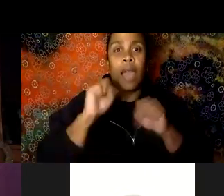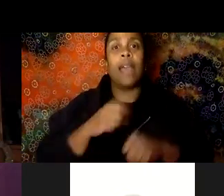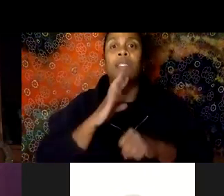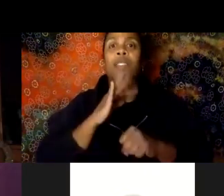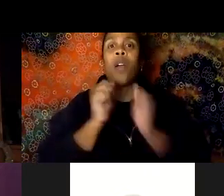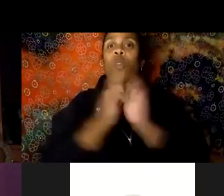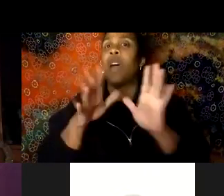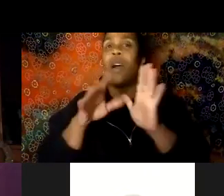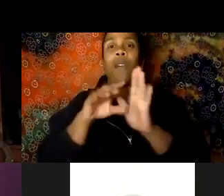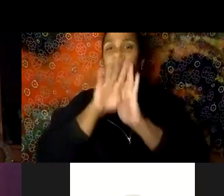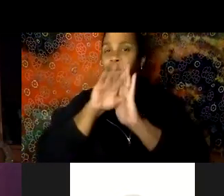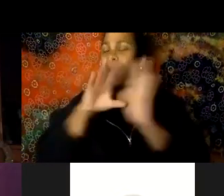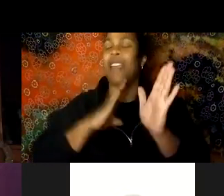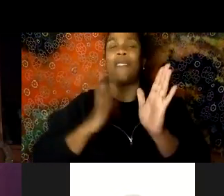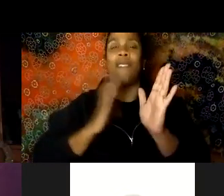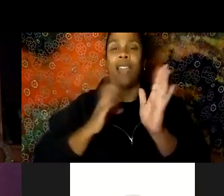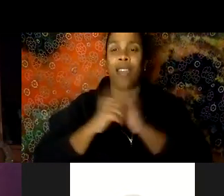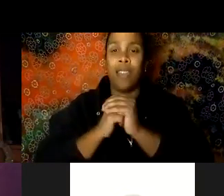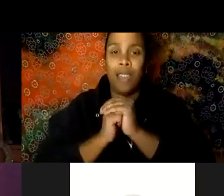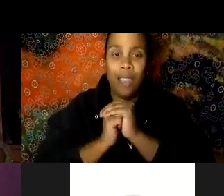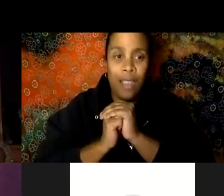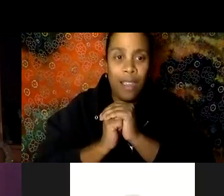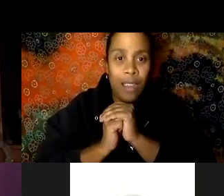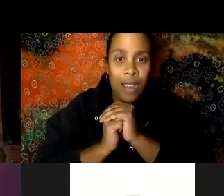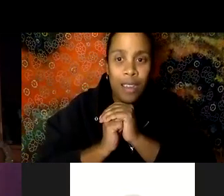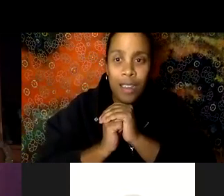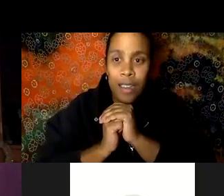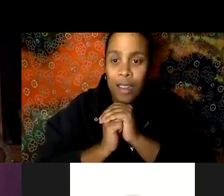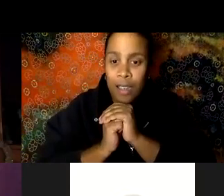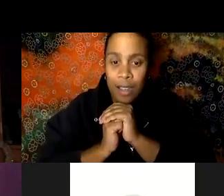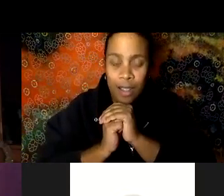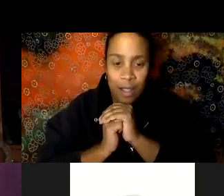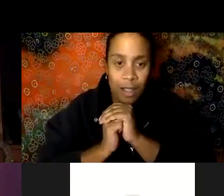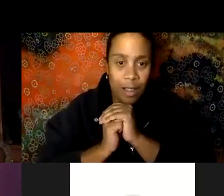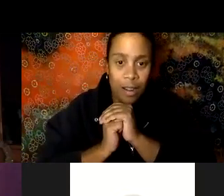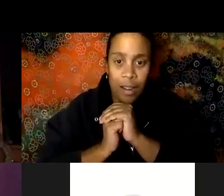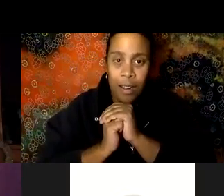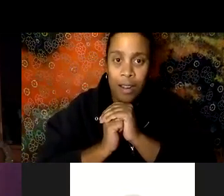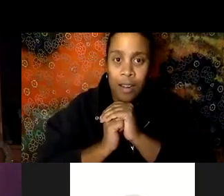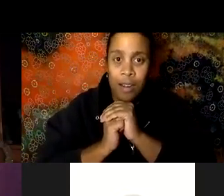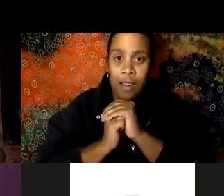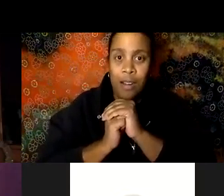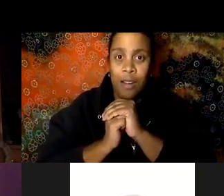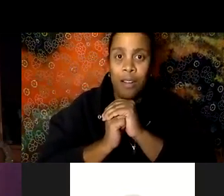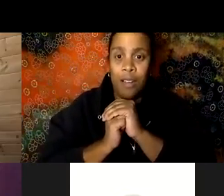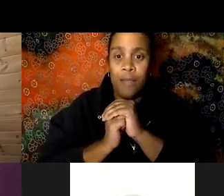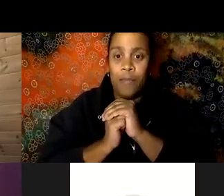turn on your video. That's fine. It looks like Jamie's got something right now. The shift was has something right now. And then, yeah, Donna, if you have something come through for you too, you're welcome to share on this question. And